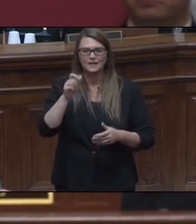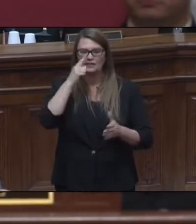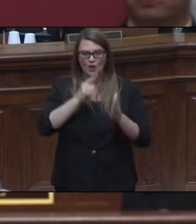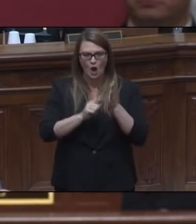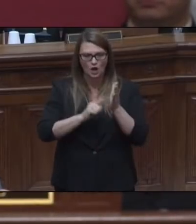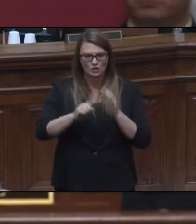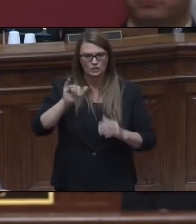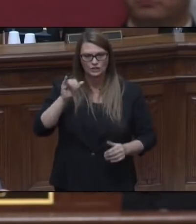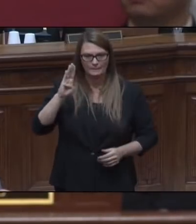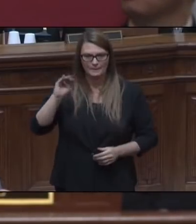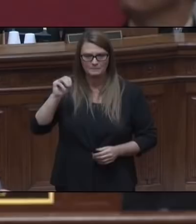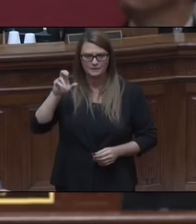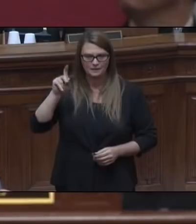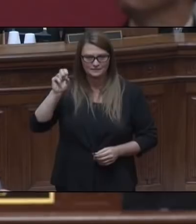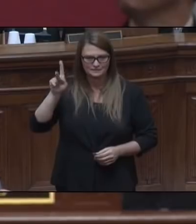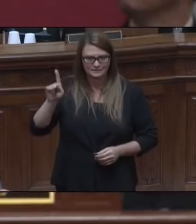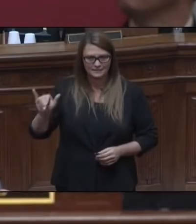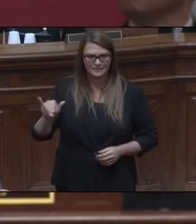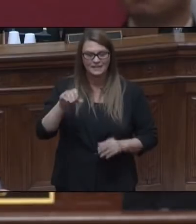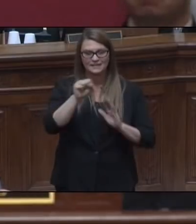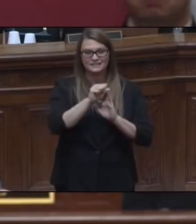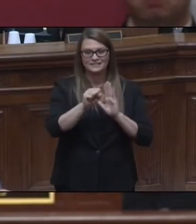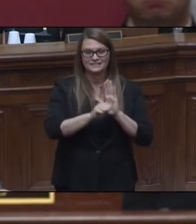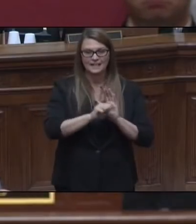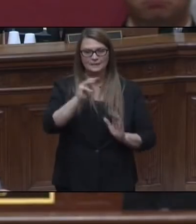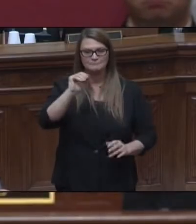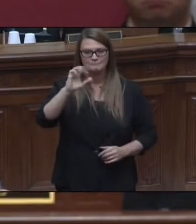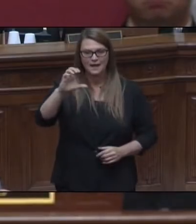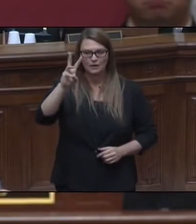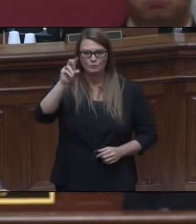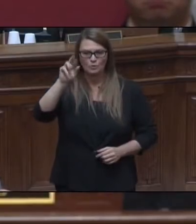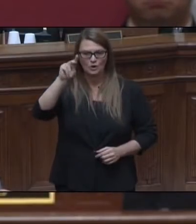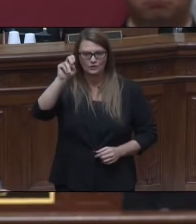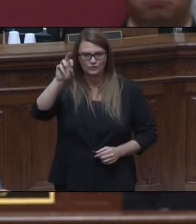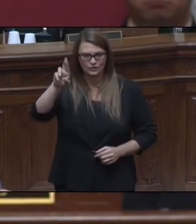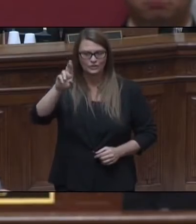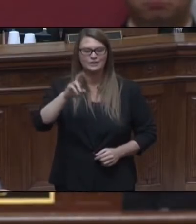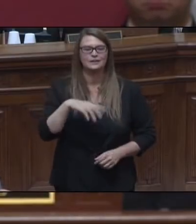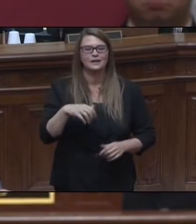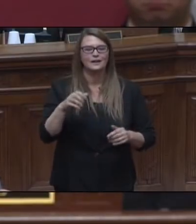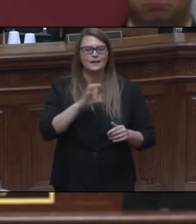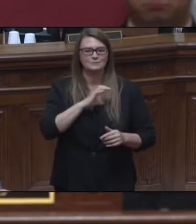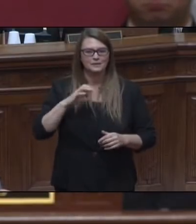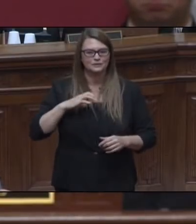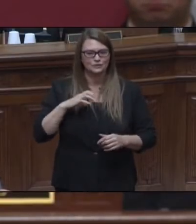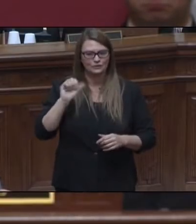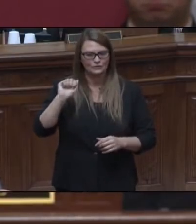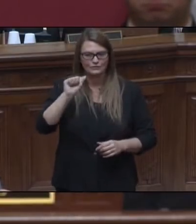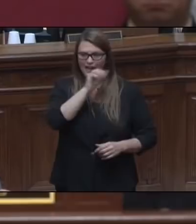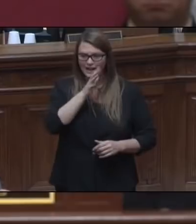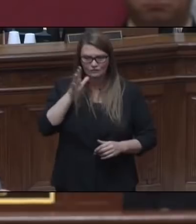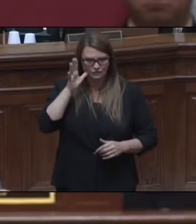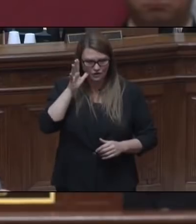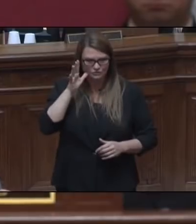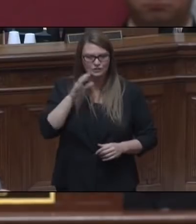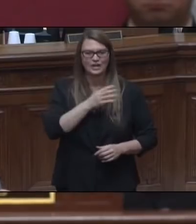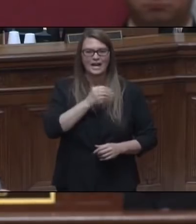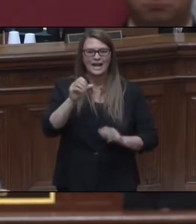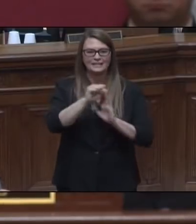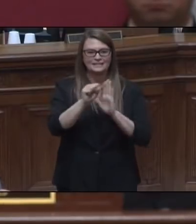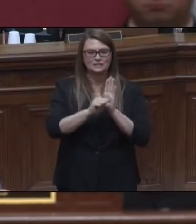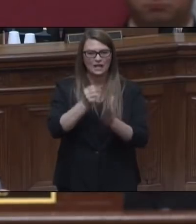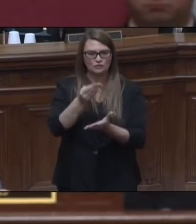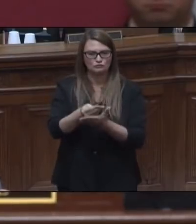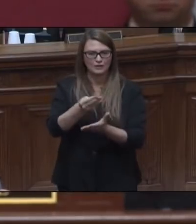J.B. McCuskey, our Secretary of State, Mike Warner, our Commissioner of Agriculture, Kent Leonhardt, and our State